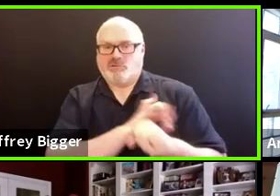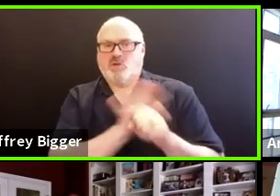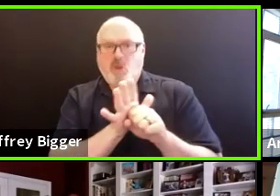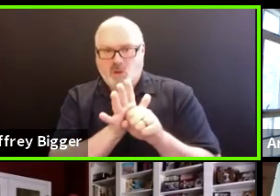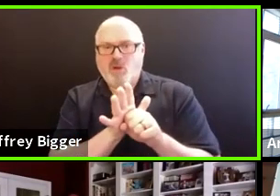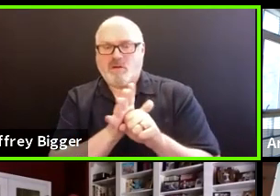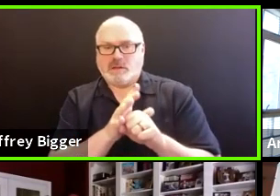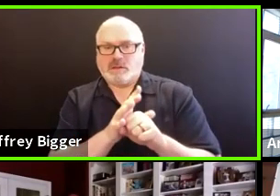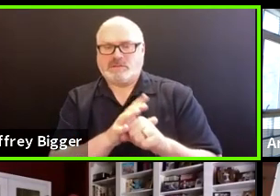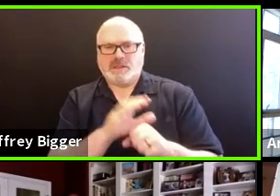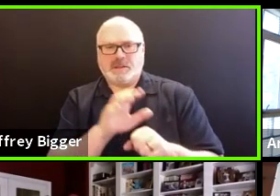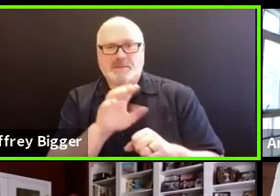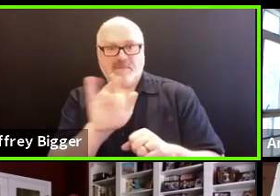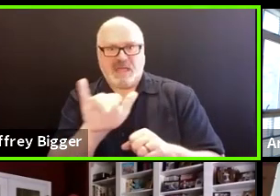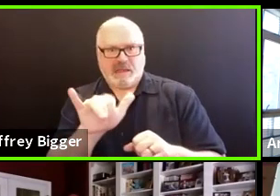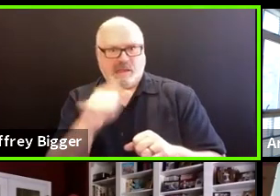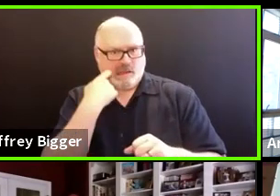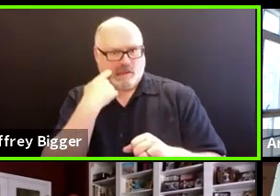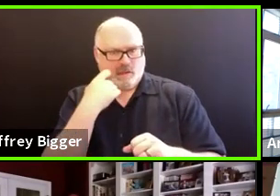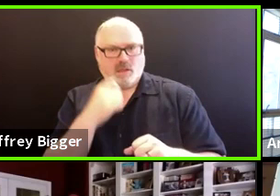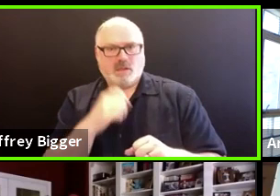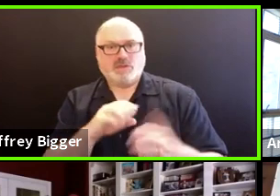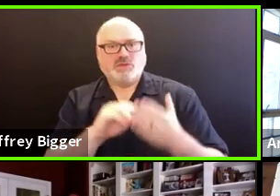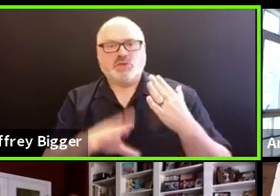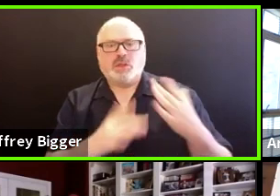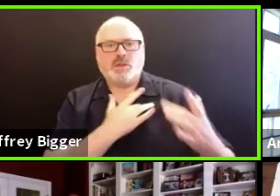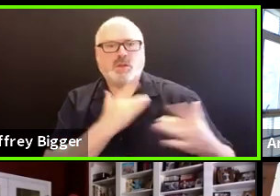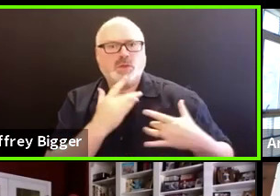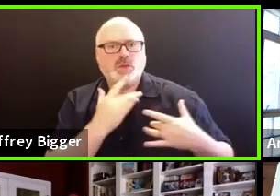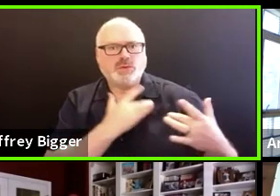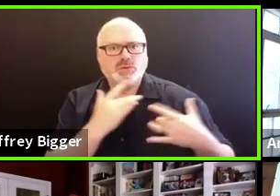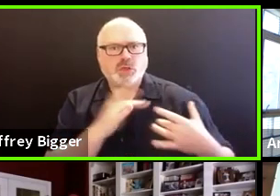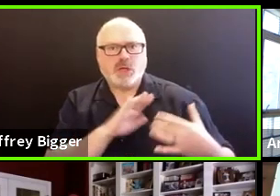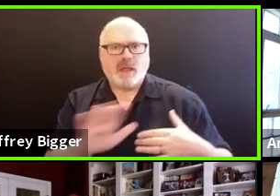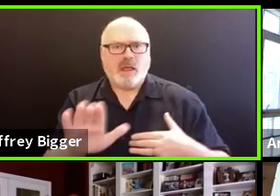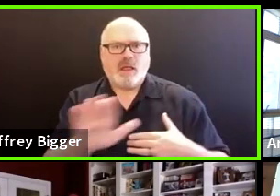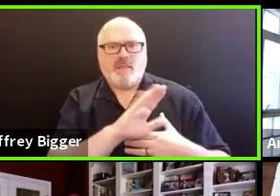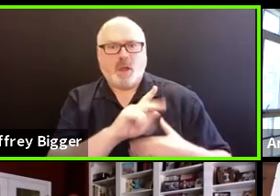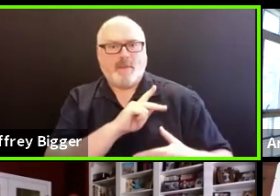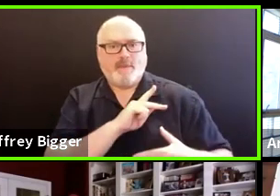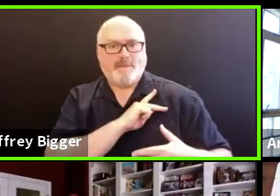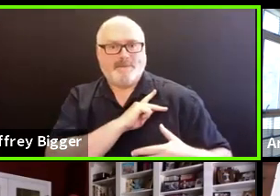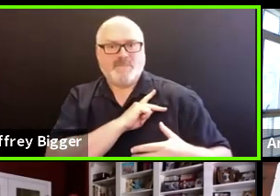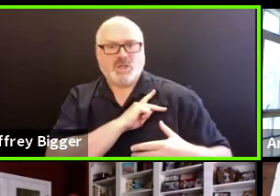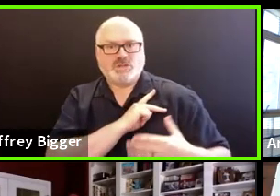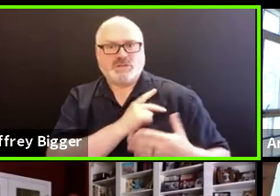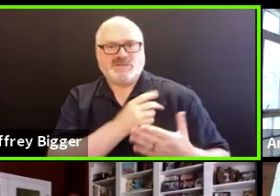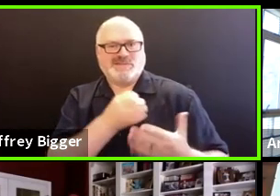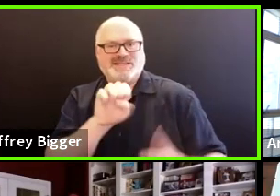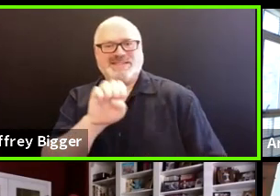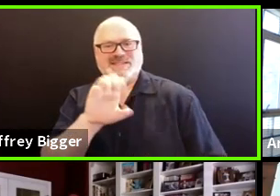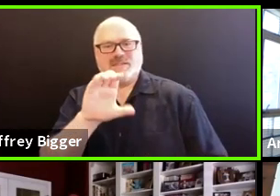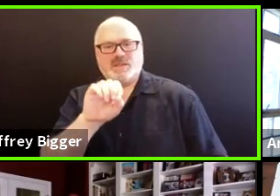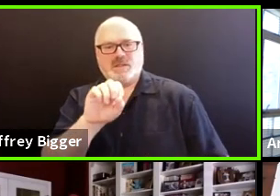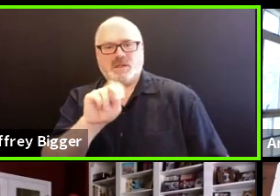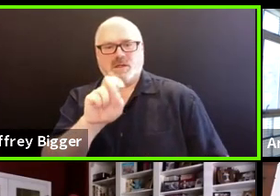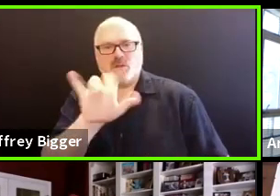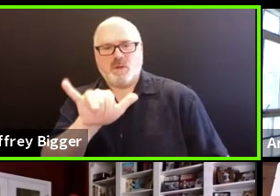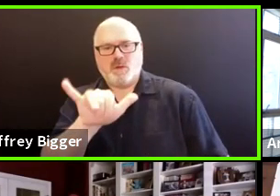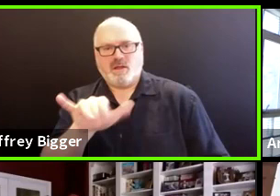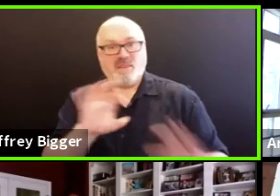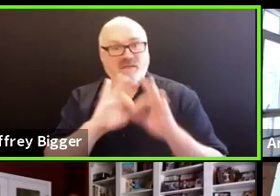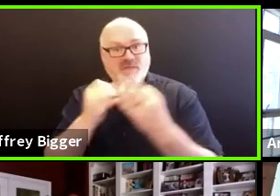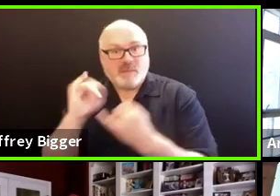COVID-19, so in the May timeframe, students were very concerned about their personal economies, their family's